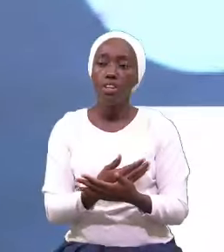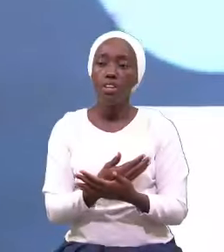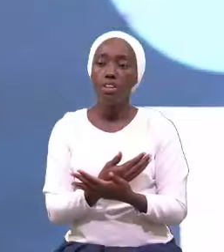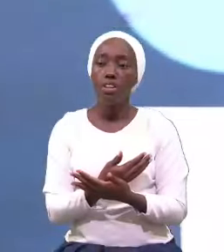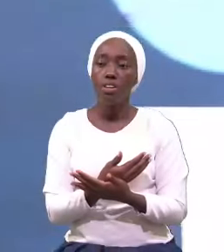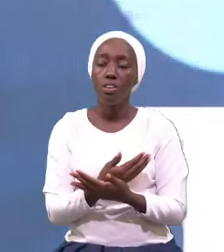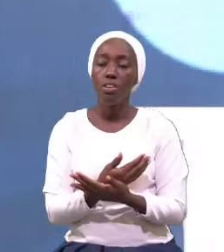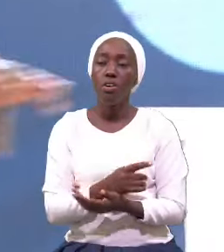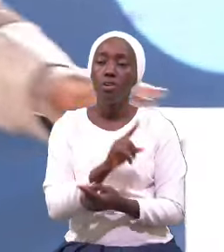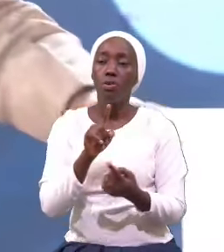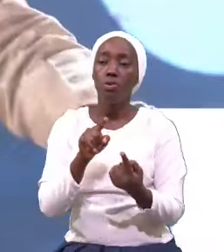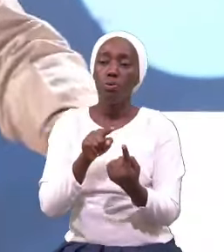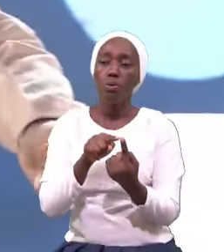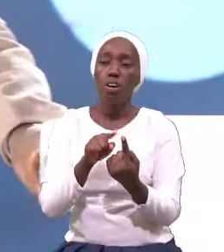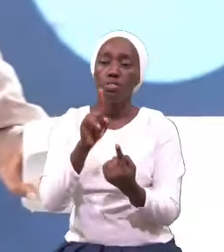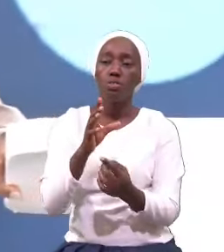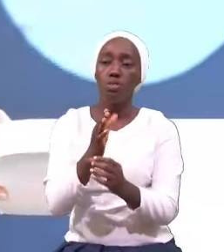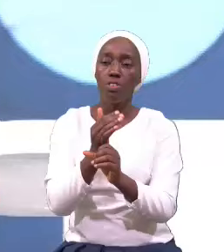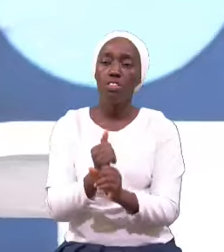Holy Ghost.